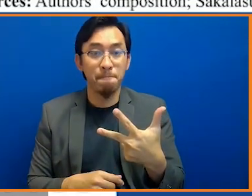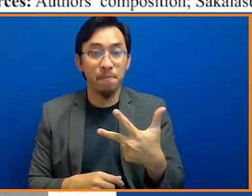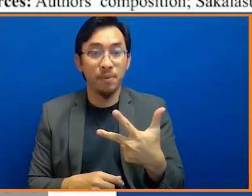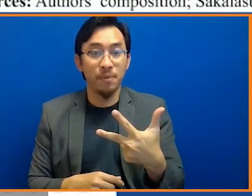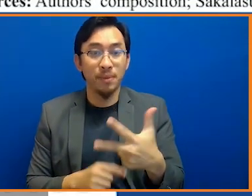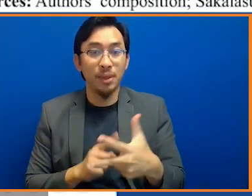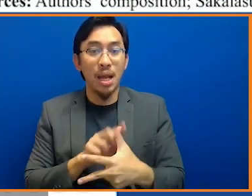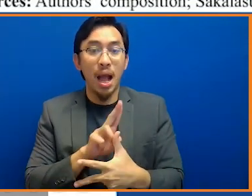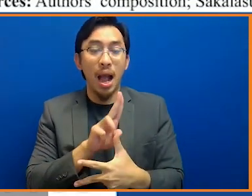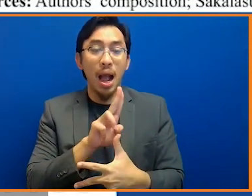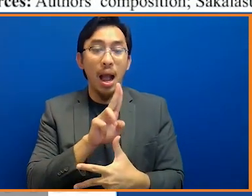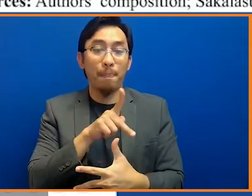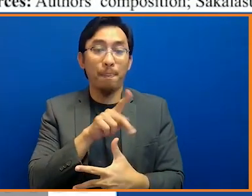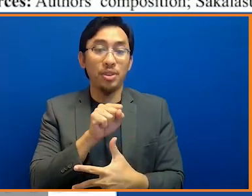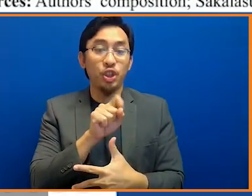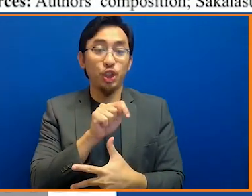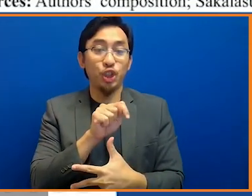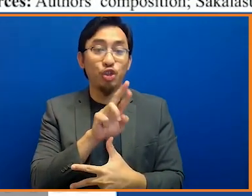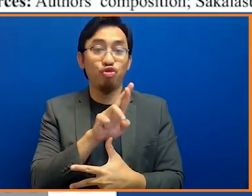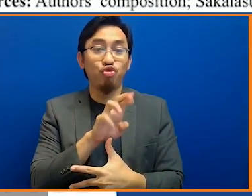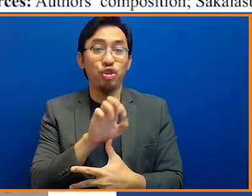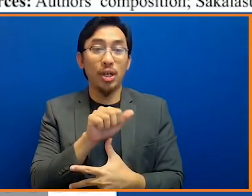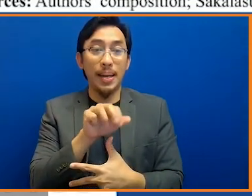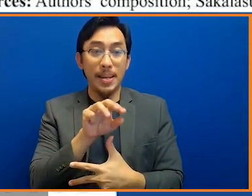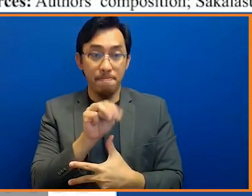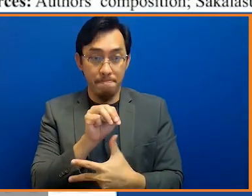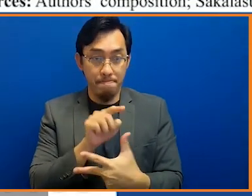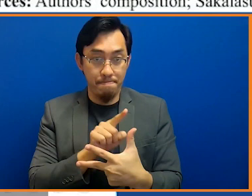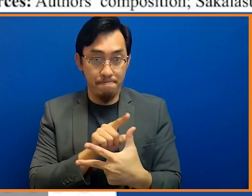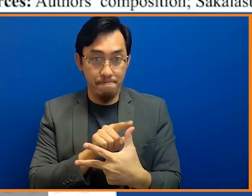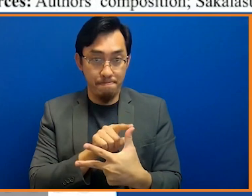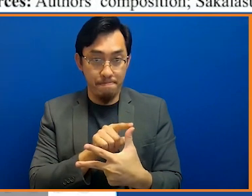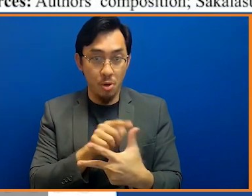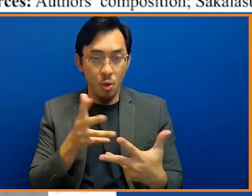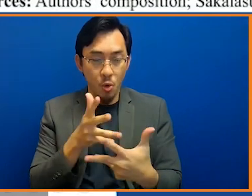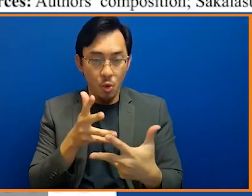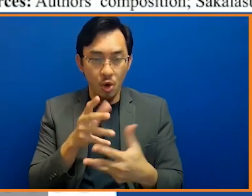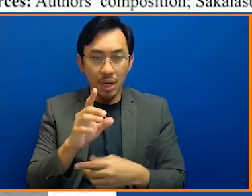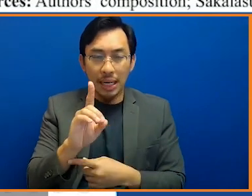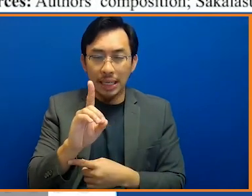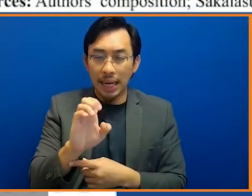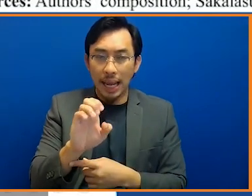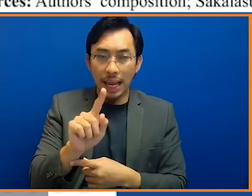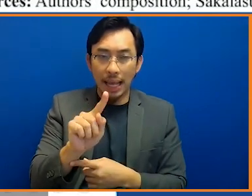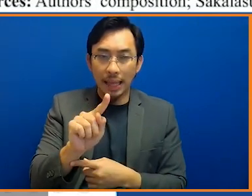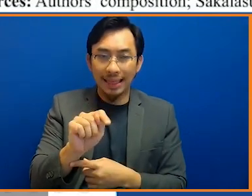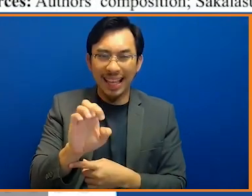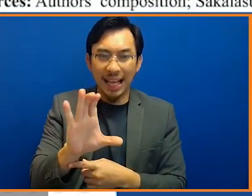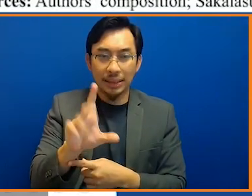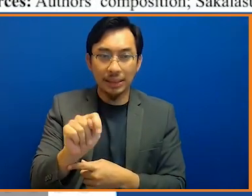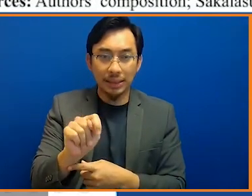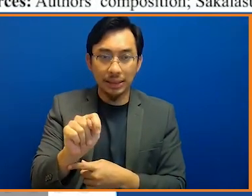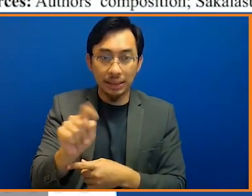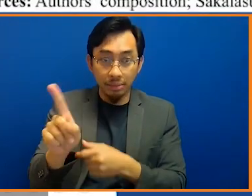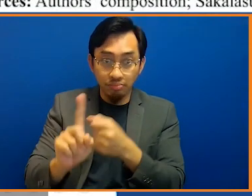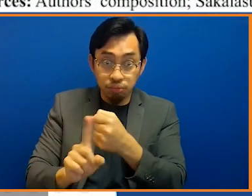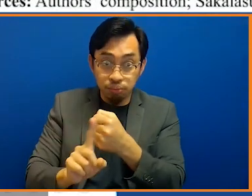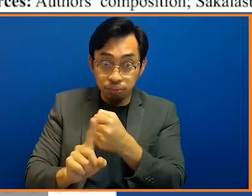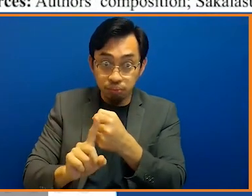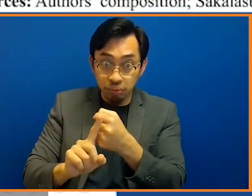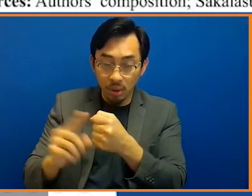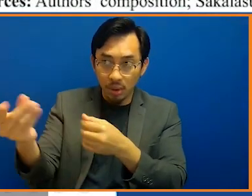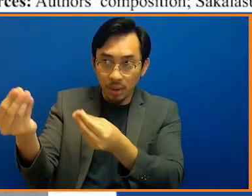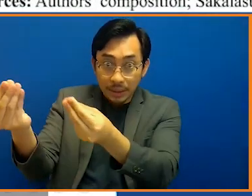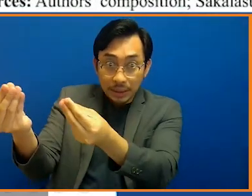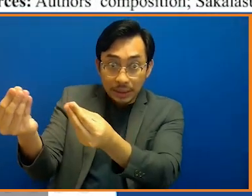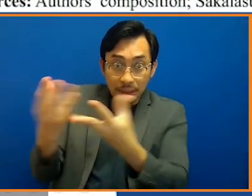So we have upstream part where detections of tsunami send warning to national